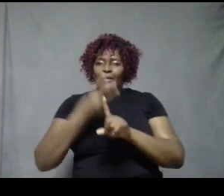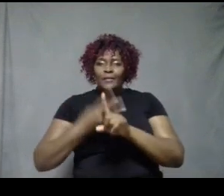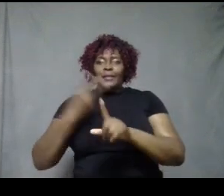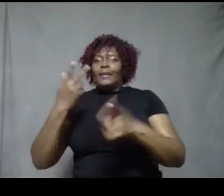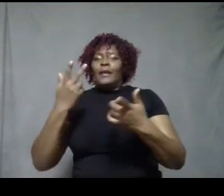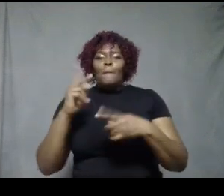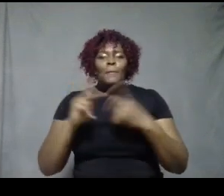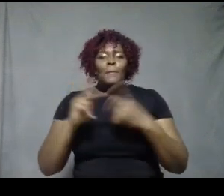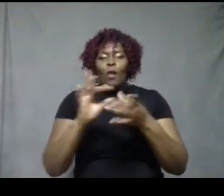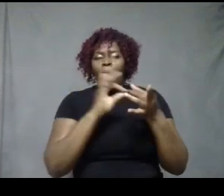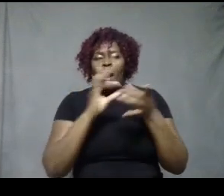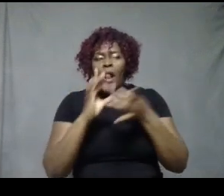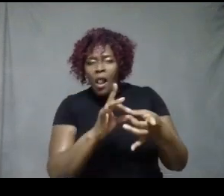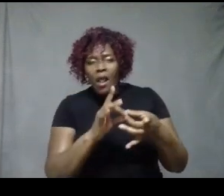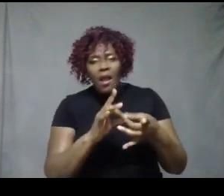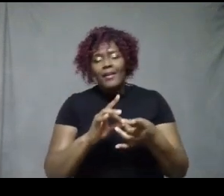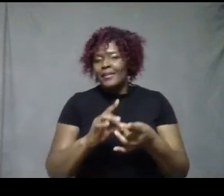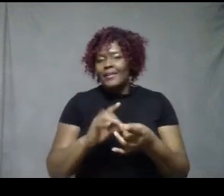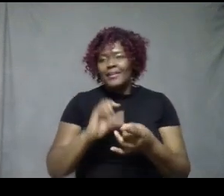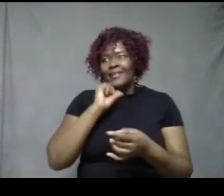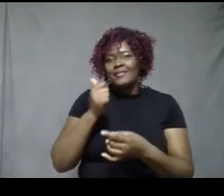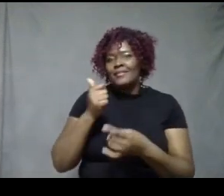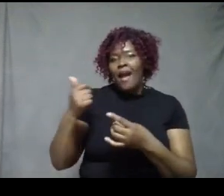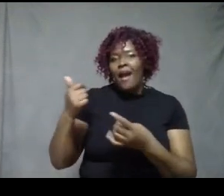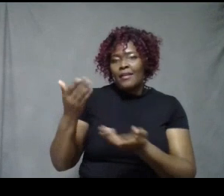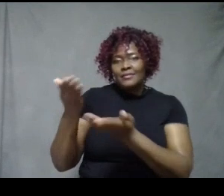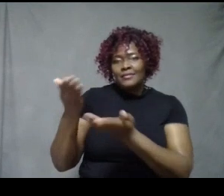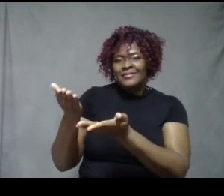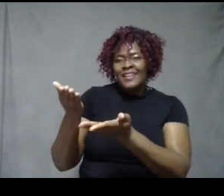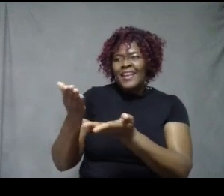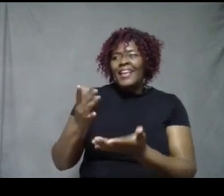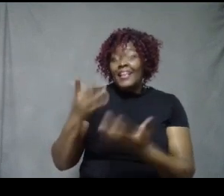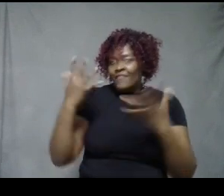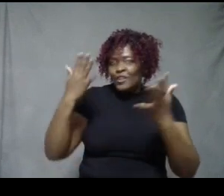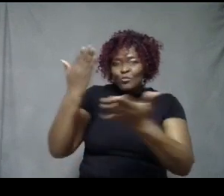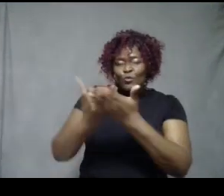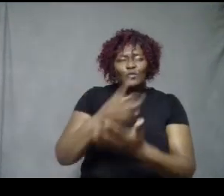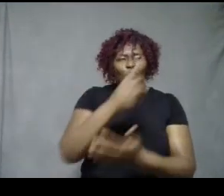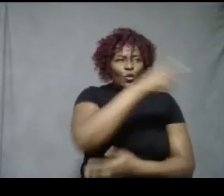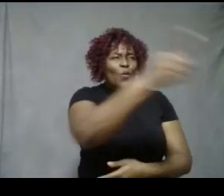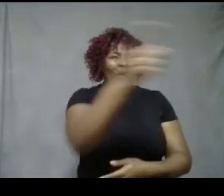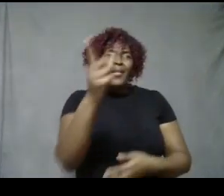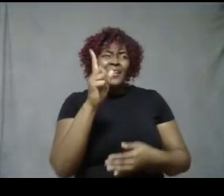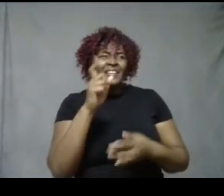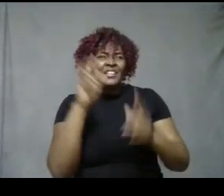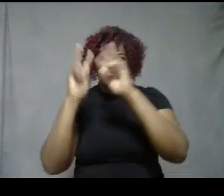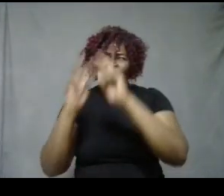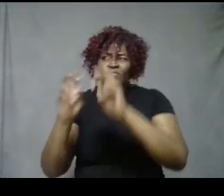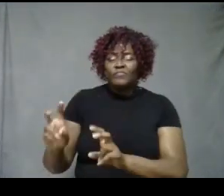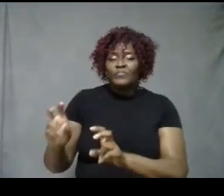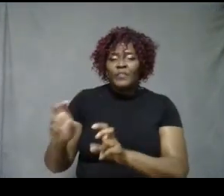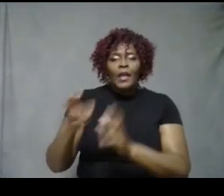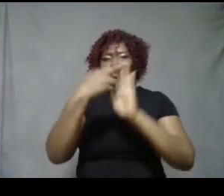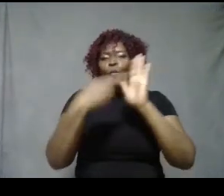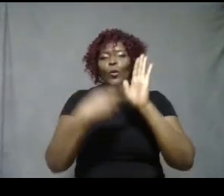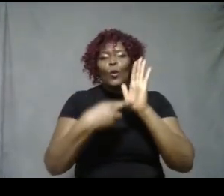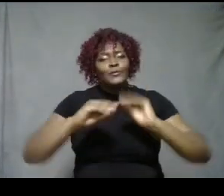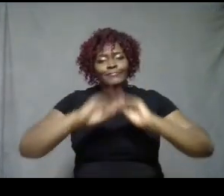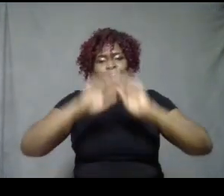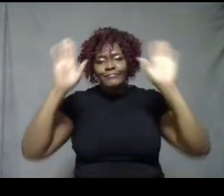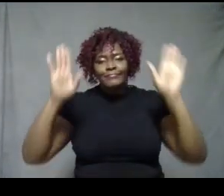eligible, and it's been proven. And so it's something you all need to look at. And the rules are the rules. And this is the simple, easiest one to